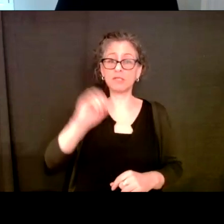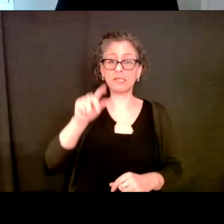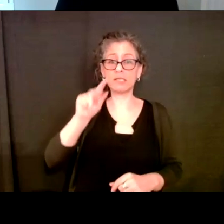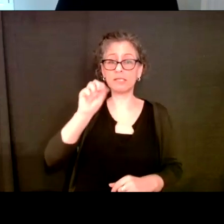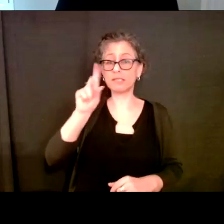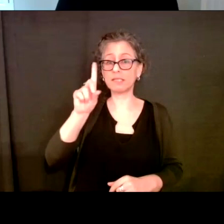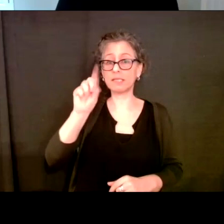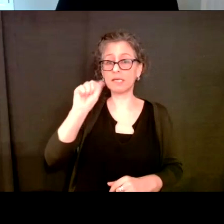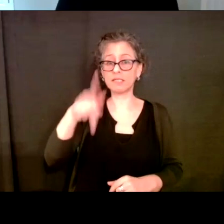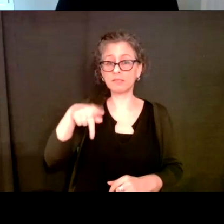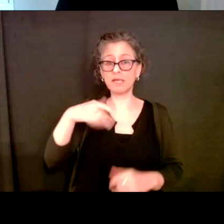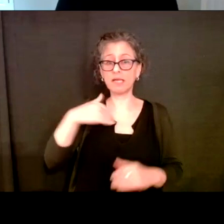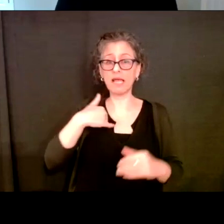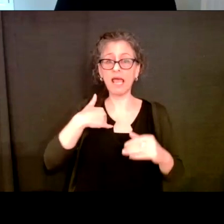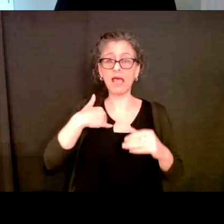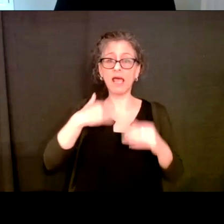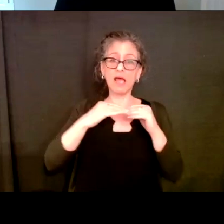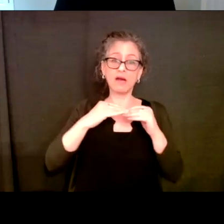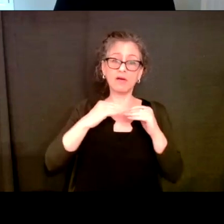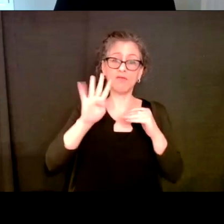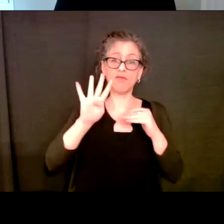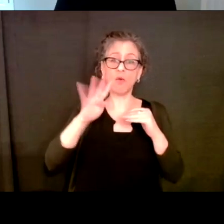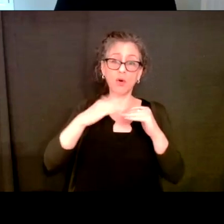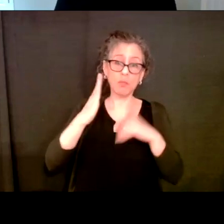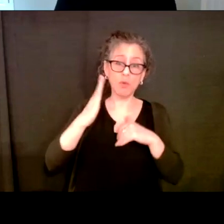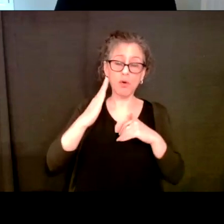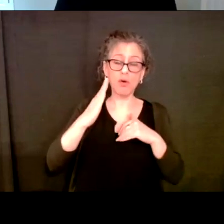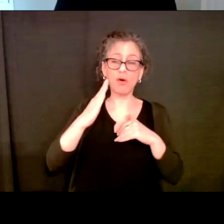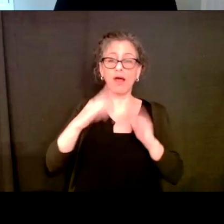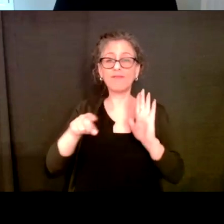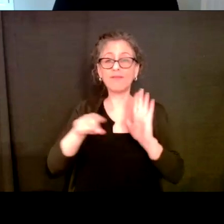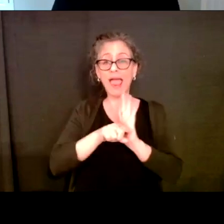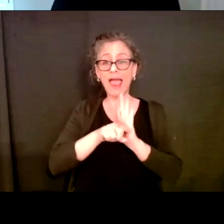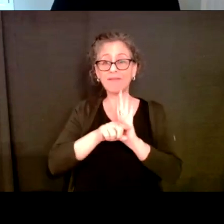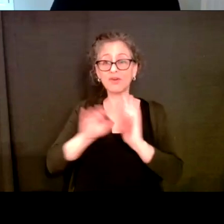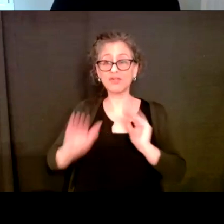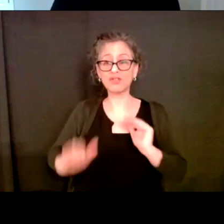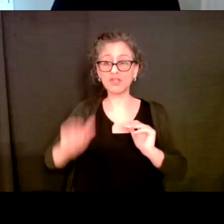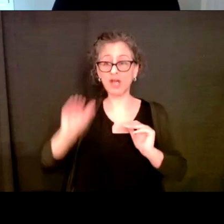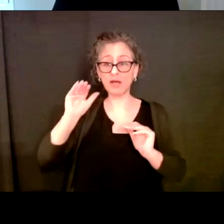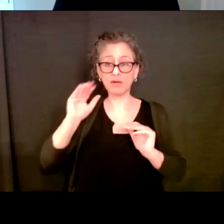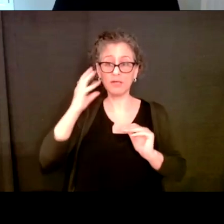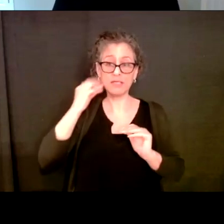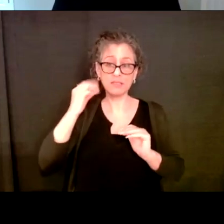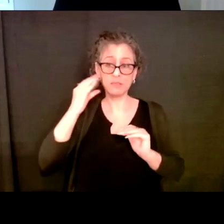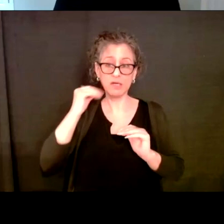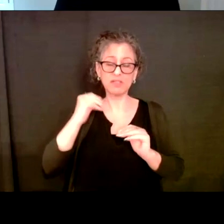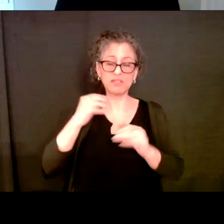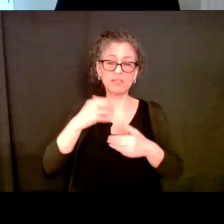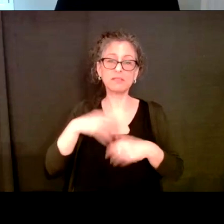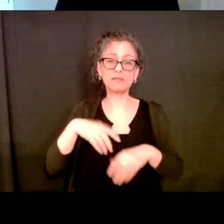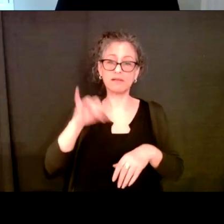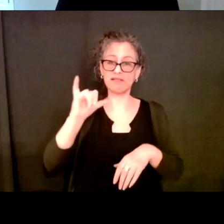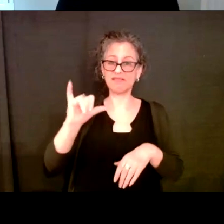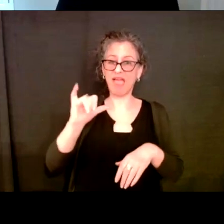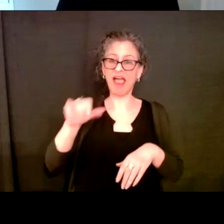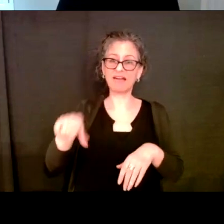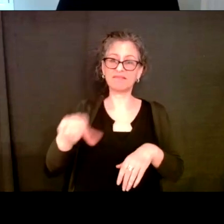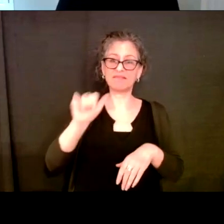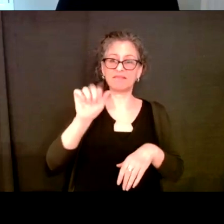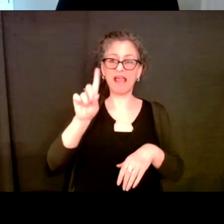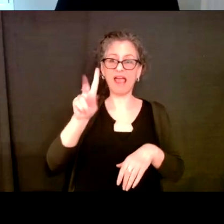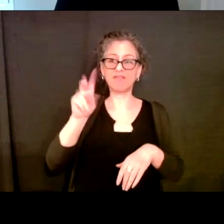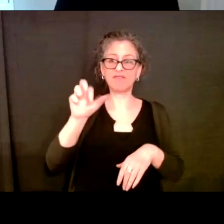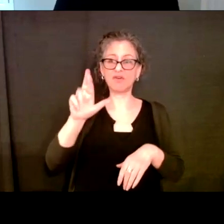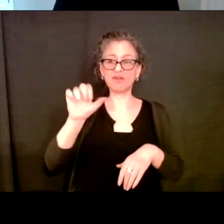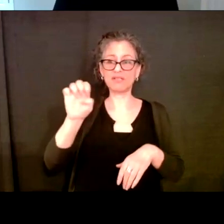had 4 or more types of adverse childhood experiences. Another way of putting adverse childhood experiences are events